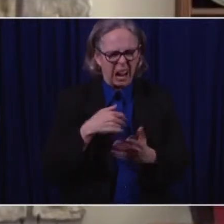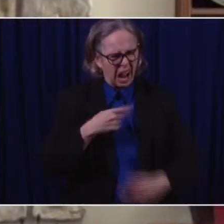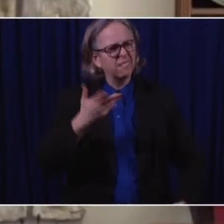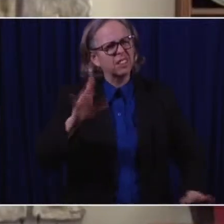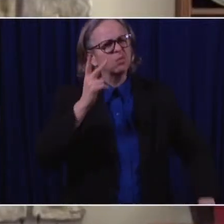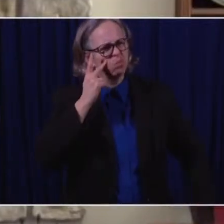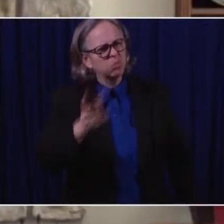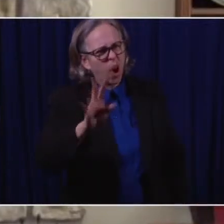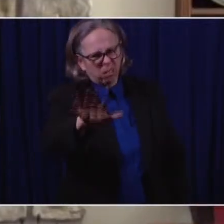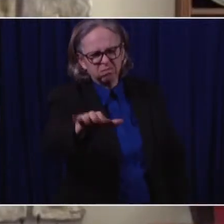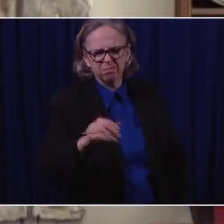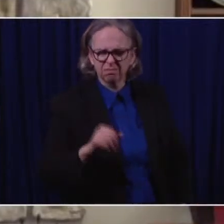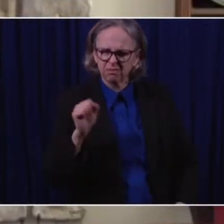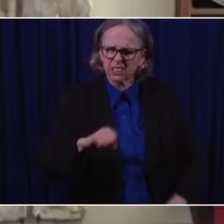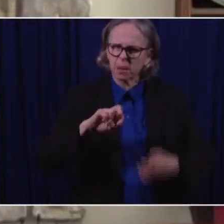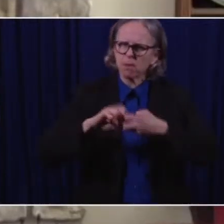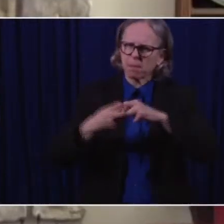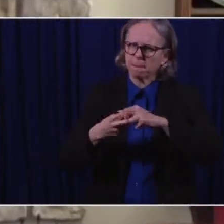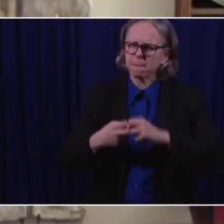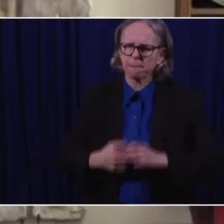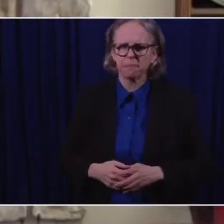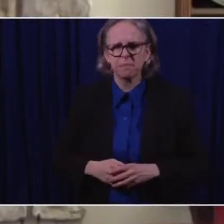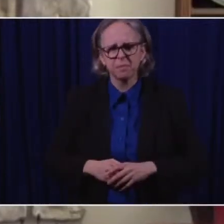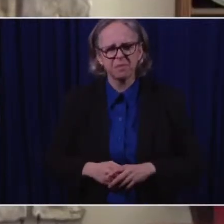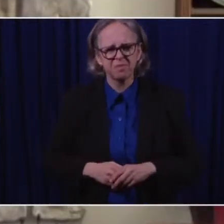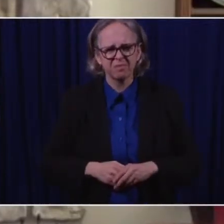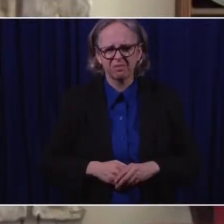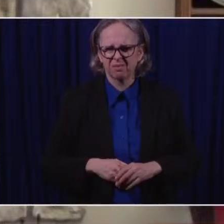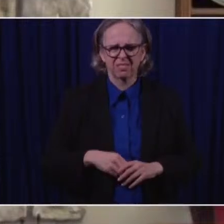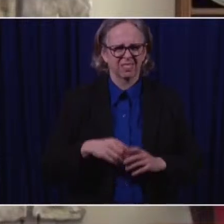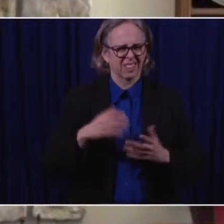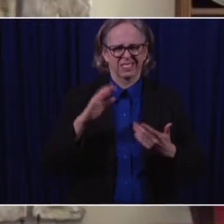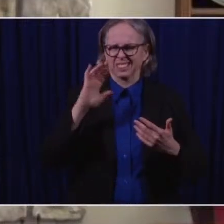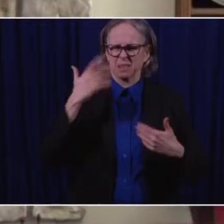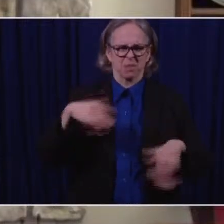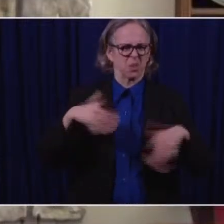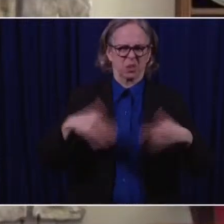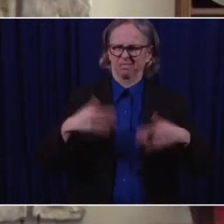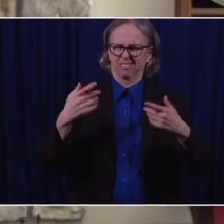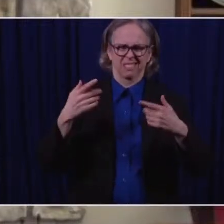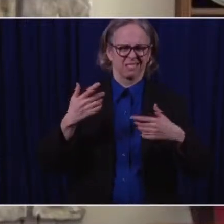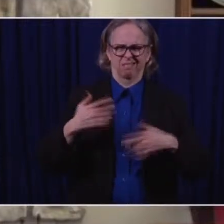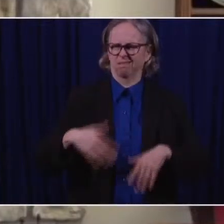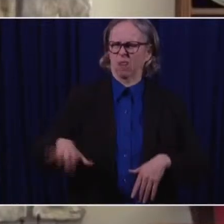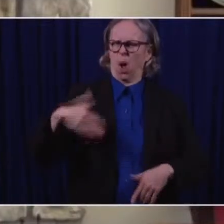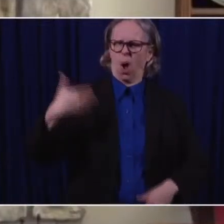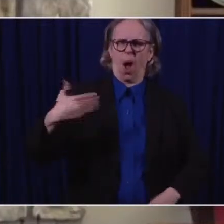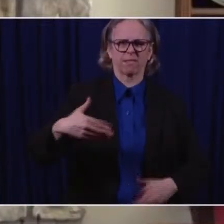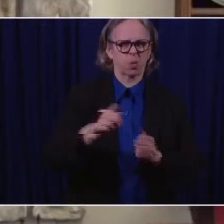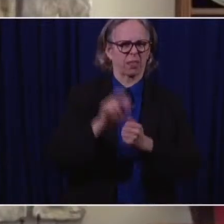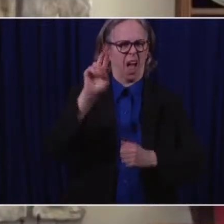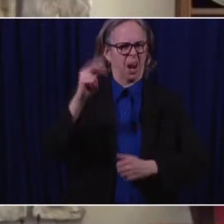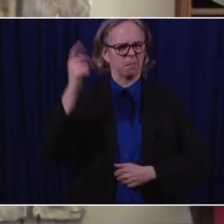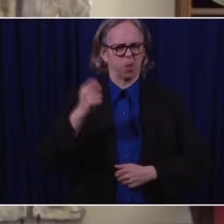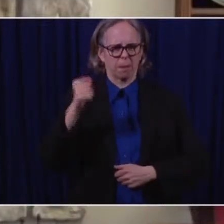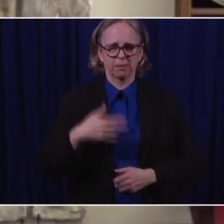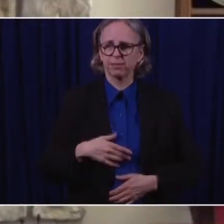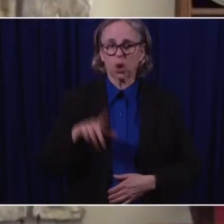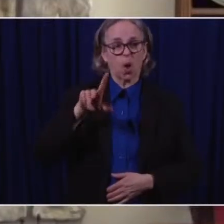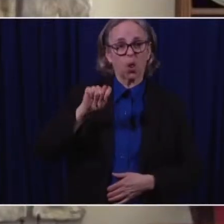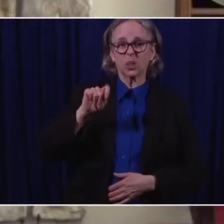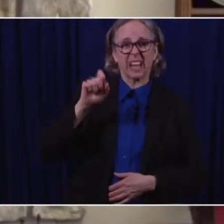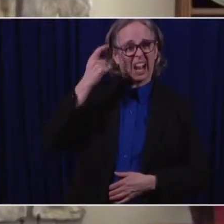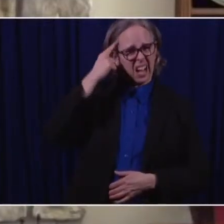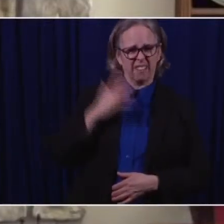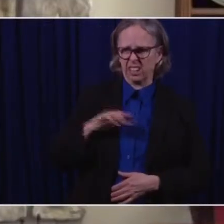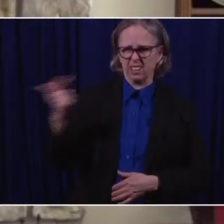indication is that a great deal of that is fraud. And I know Lieutenant Governor, my request has been working on that. And I'll